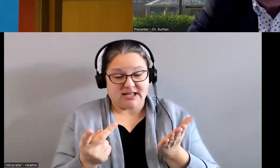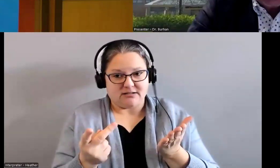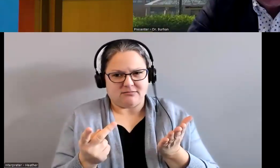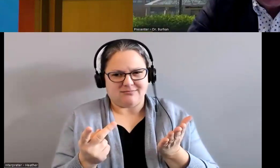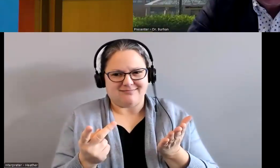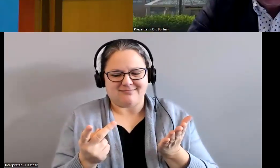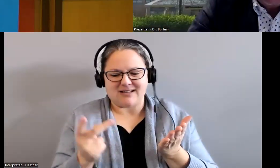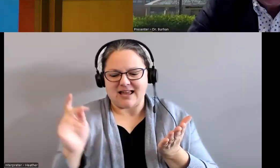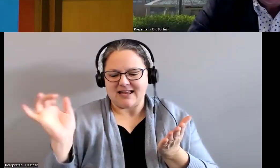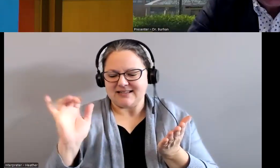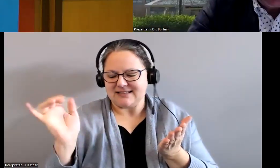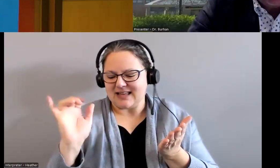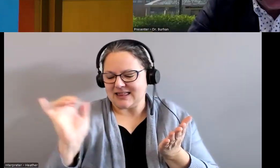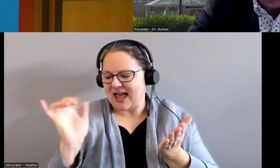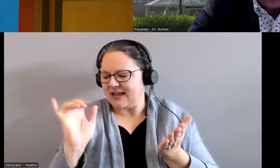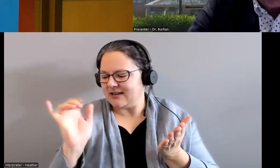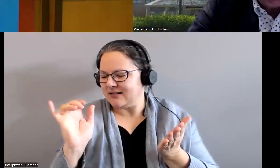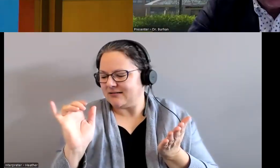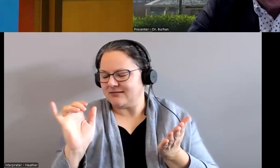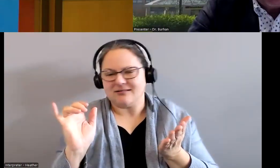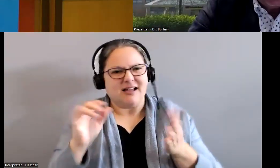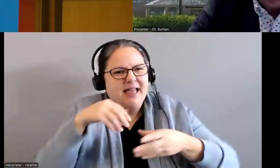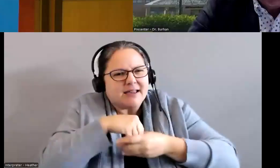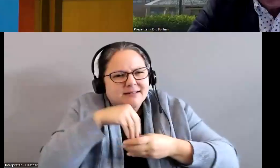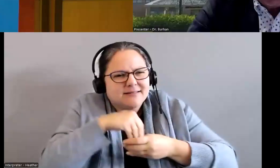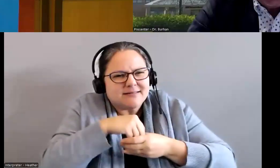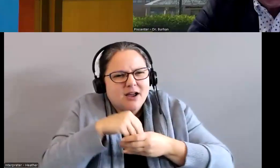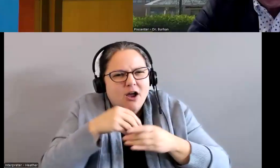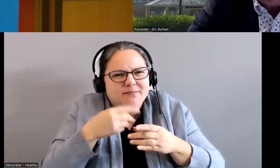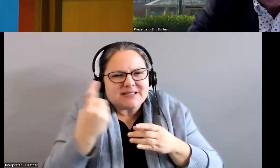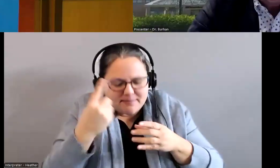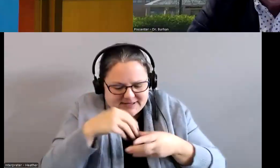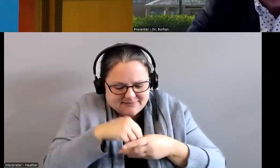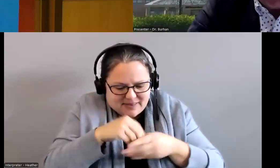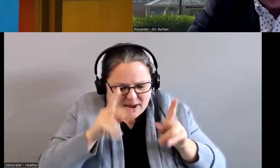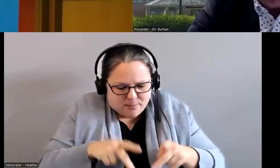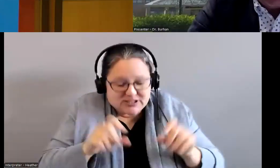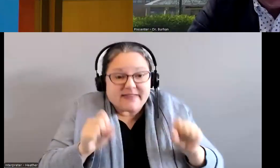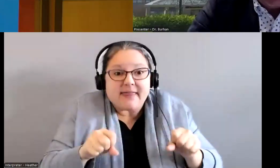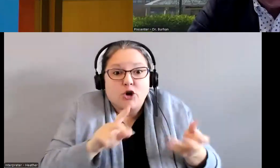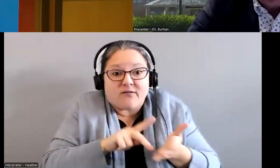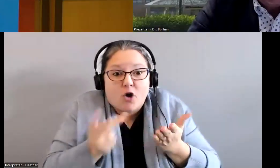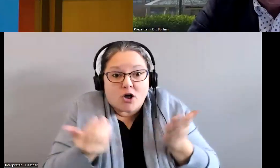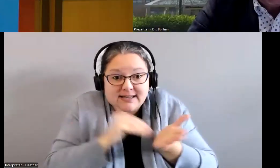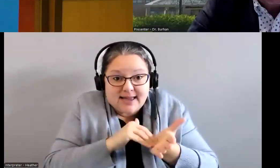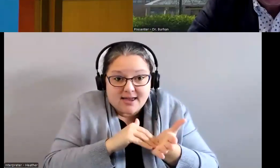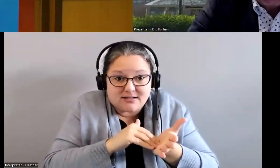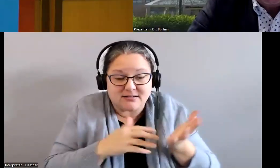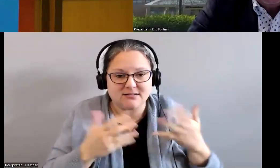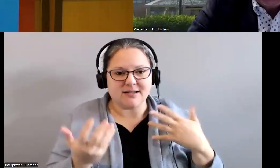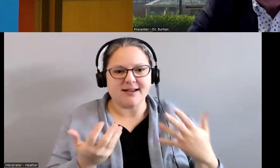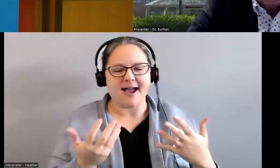almost like an intense insight by the person who have fallen that they could fall again. And I think one of